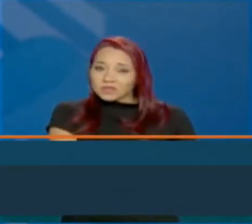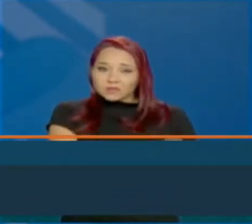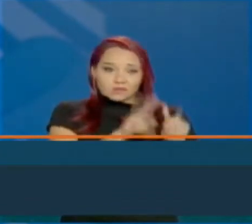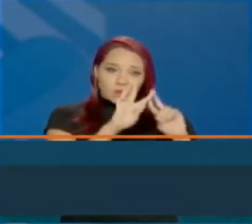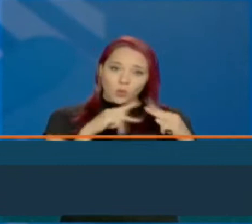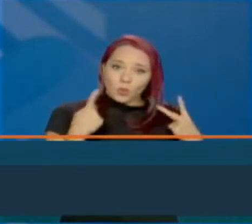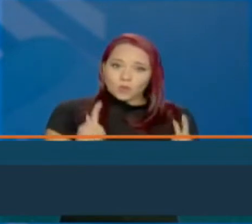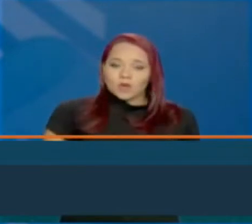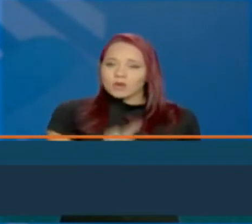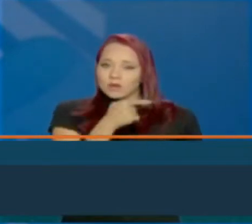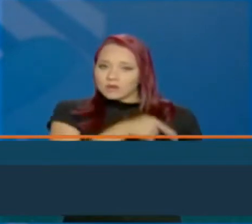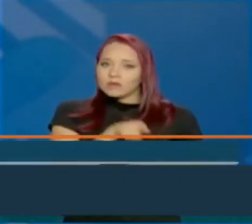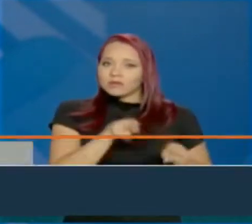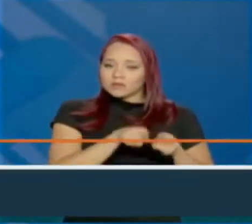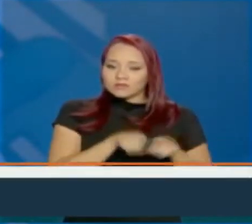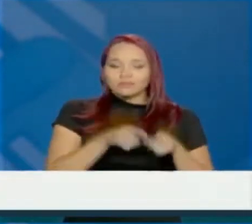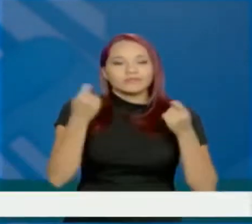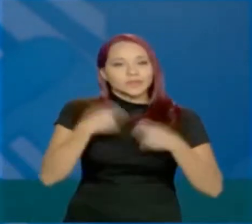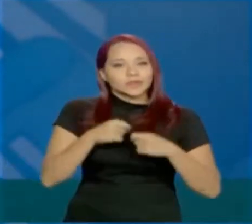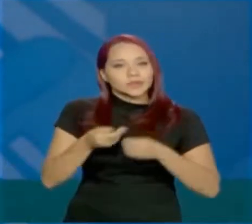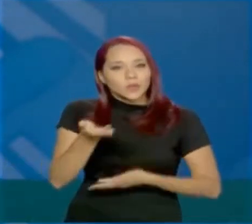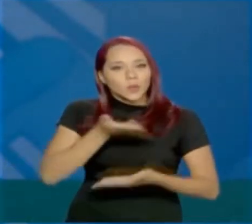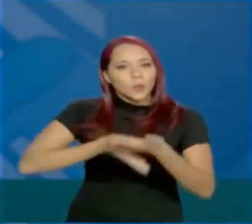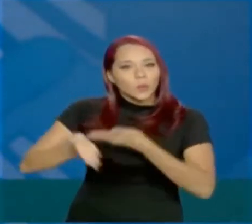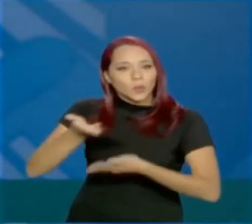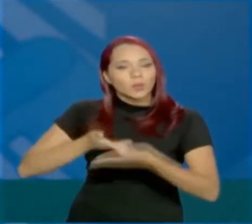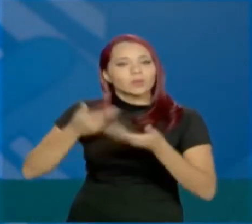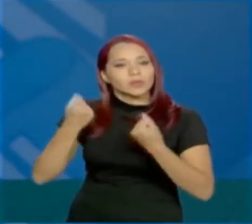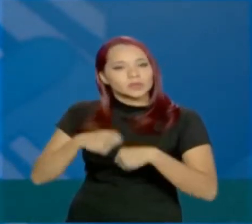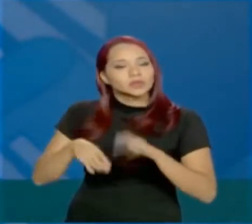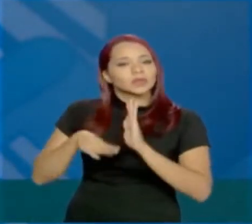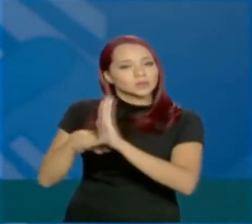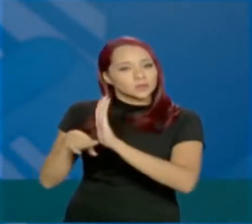beings and they also need to collaborate, help, participate.